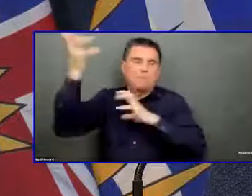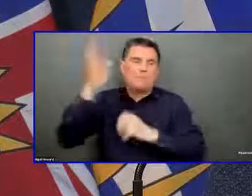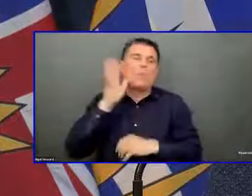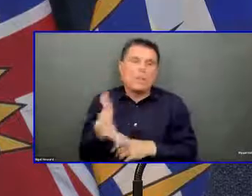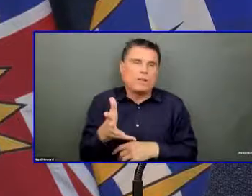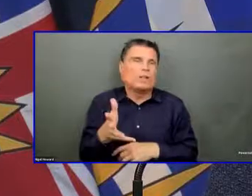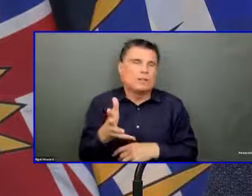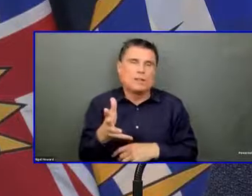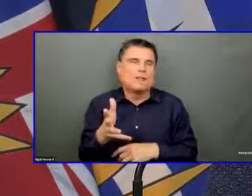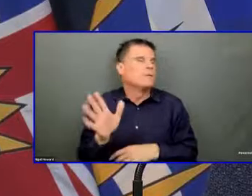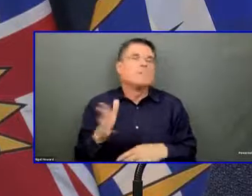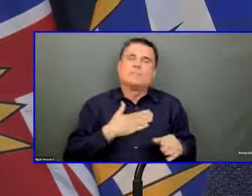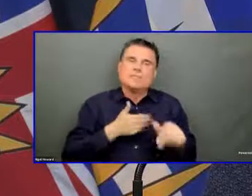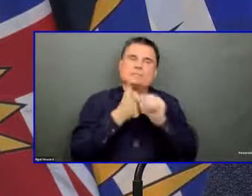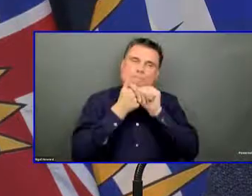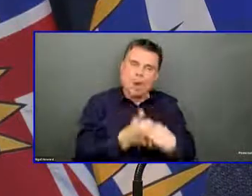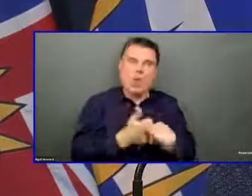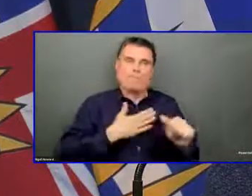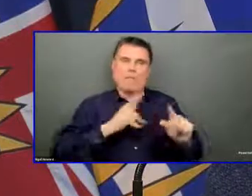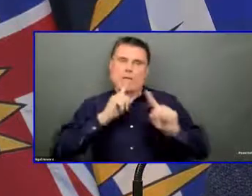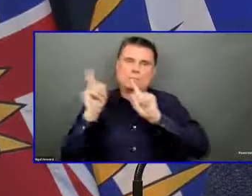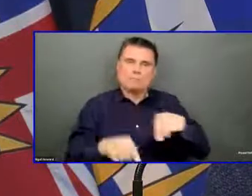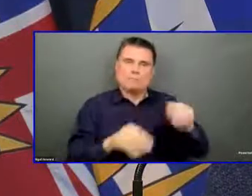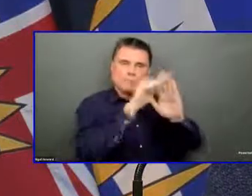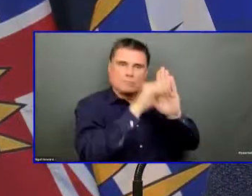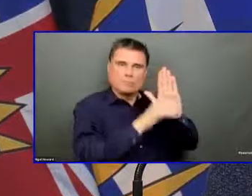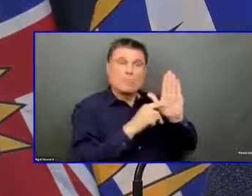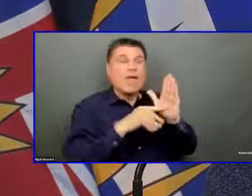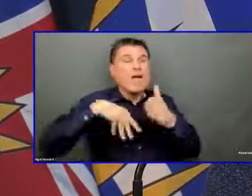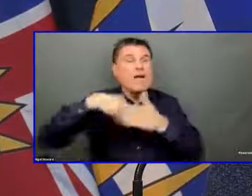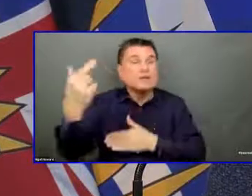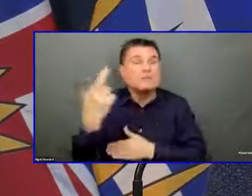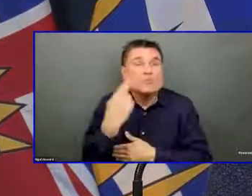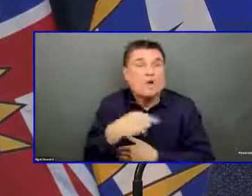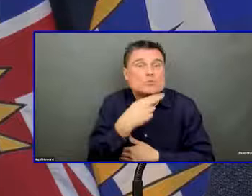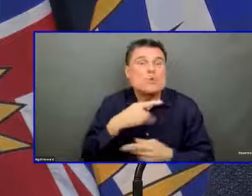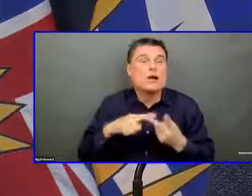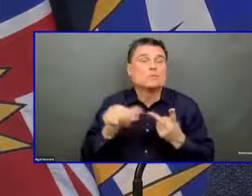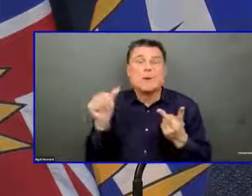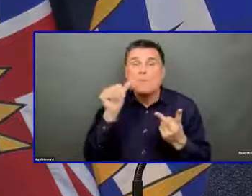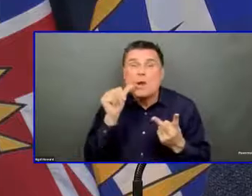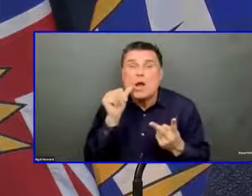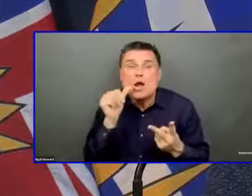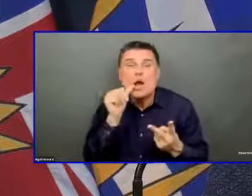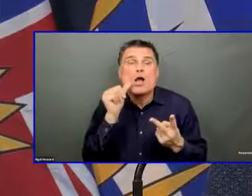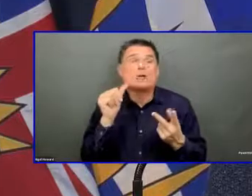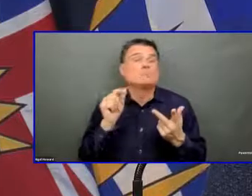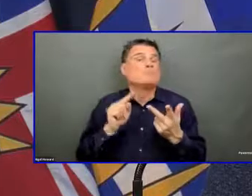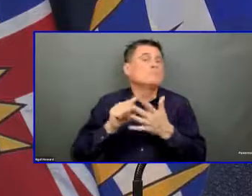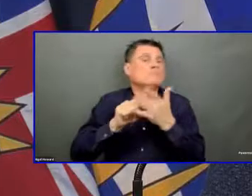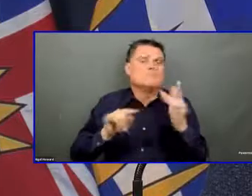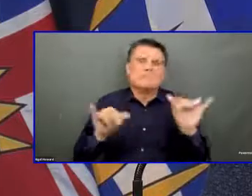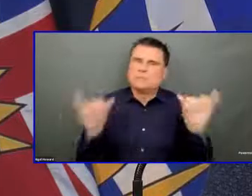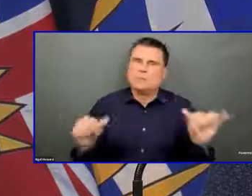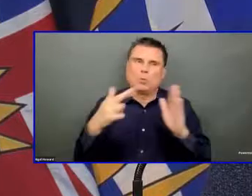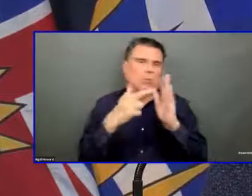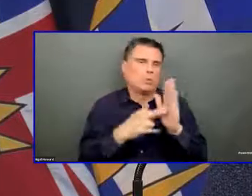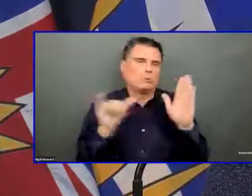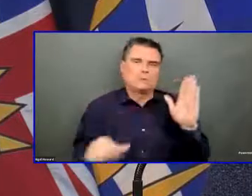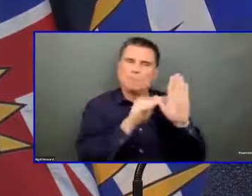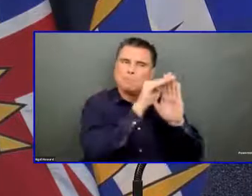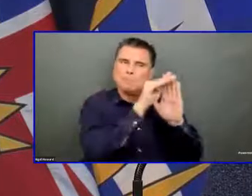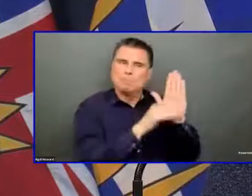pubs remain in effect. All of the restrictions that we need and we know work in our retail settings, in all